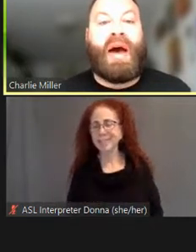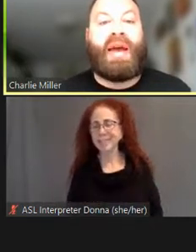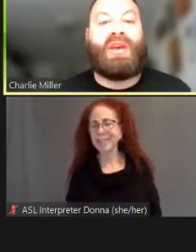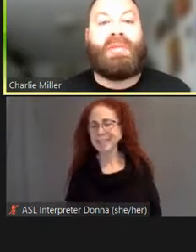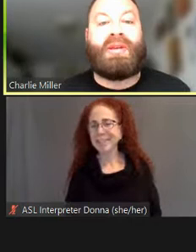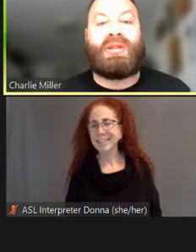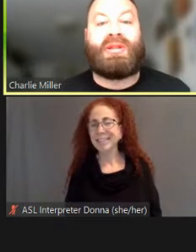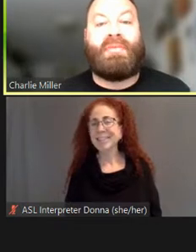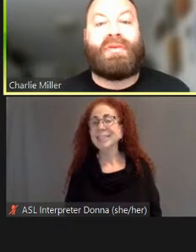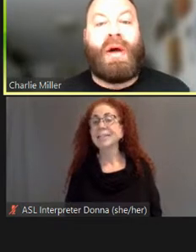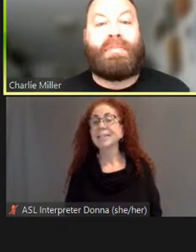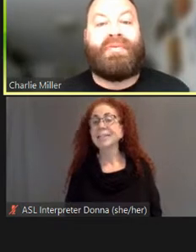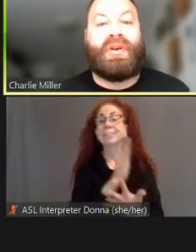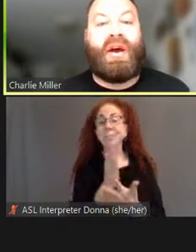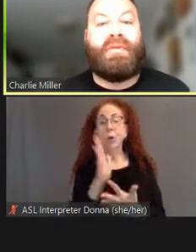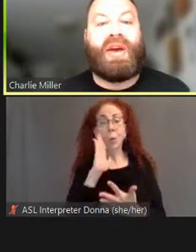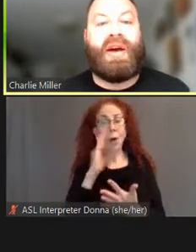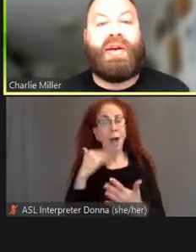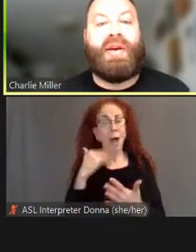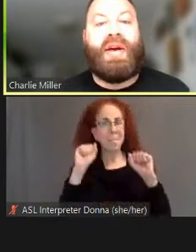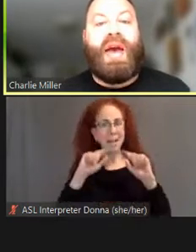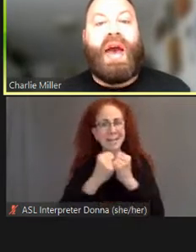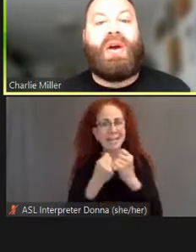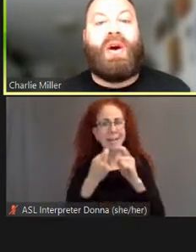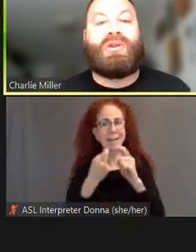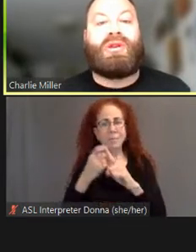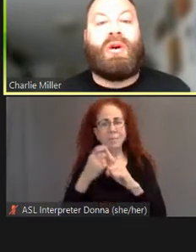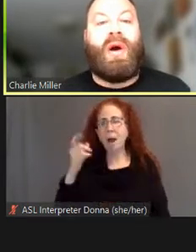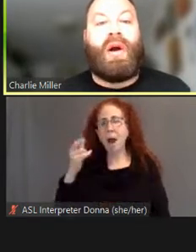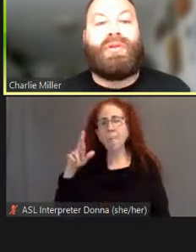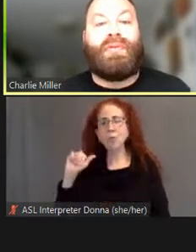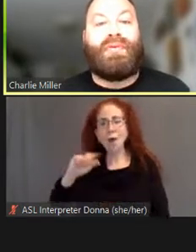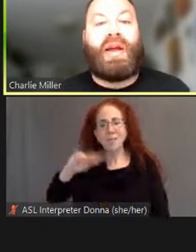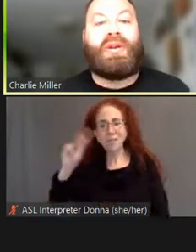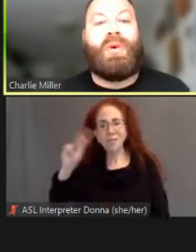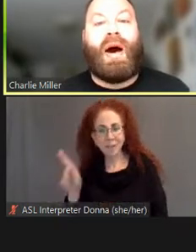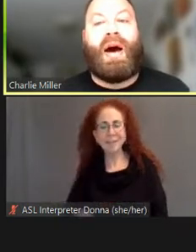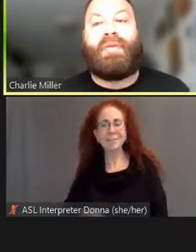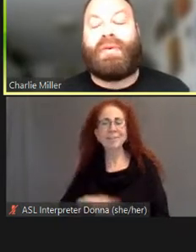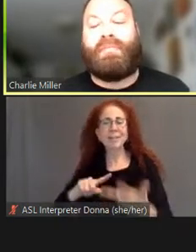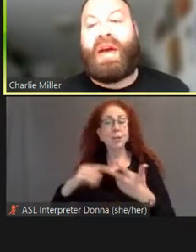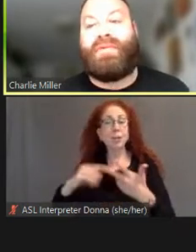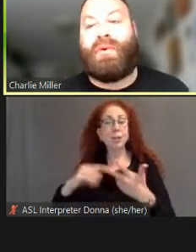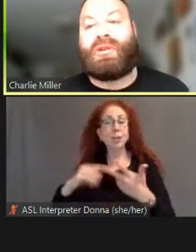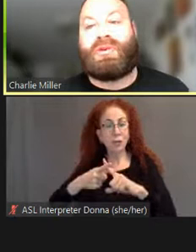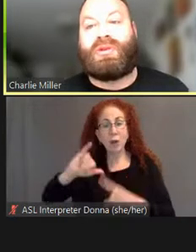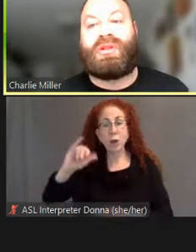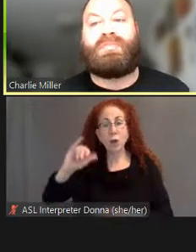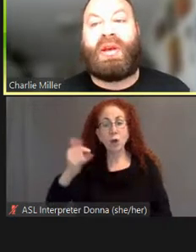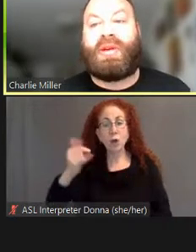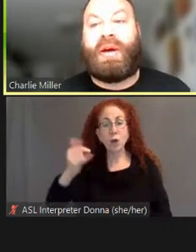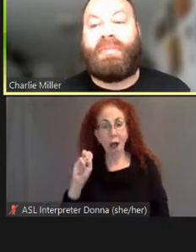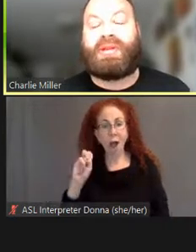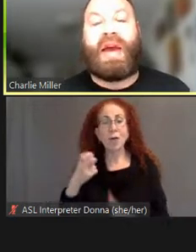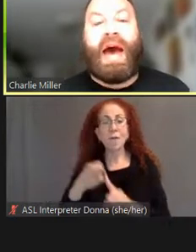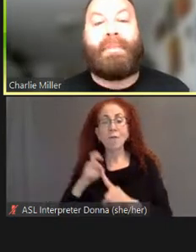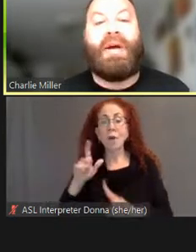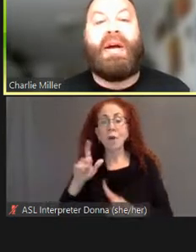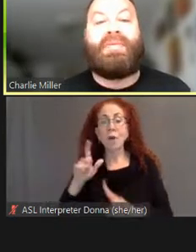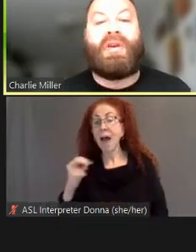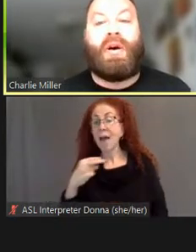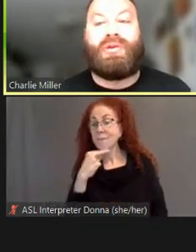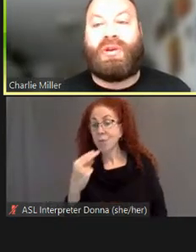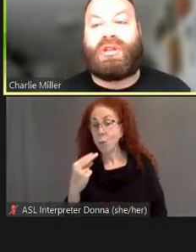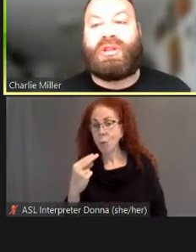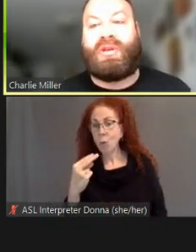joined by the amazing team from Opera Philadelphia and also our new friend Johan from Live Voice, which is this amazing